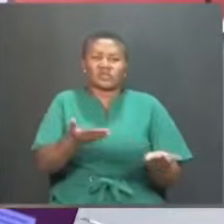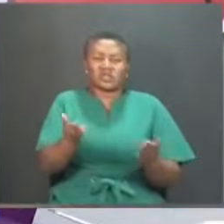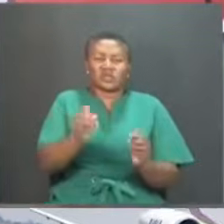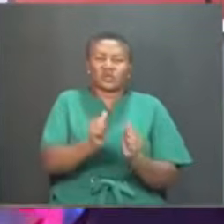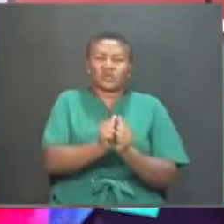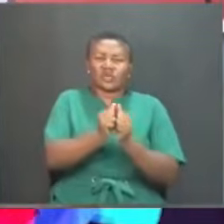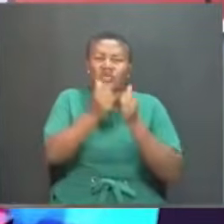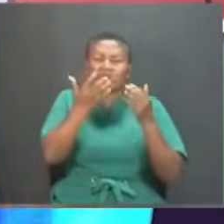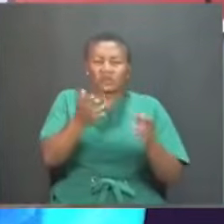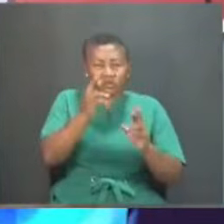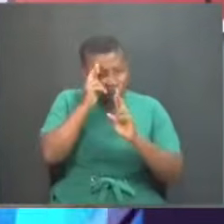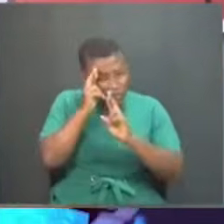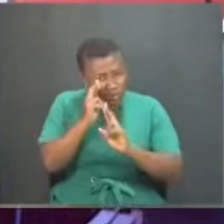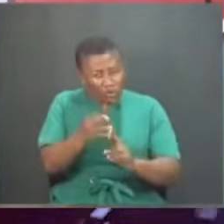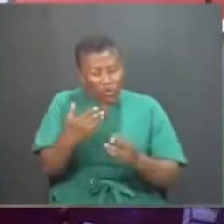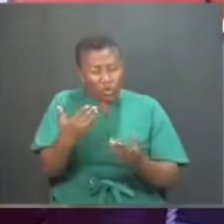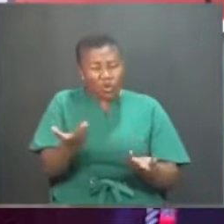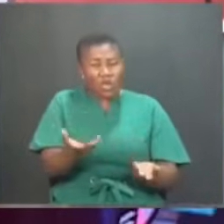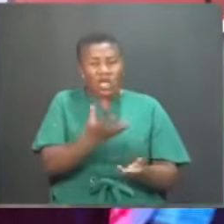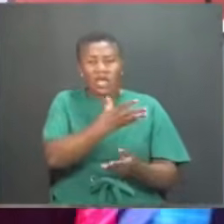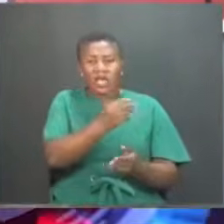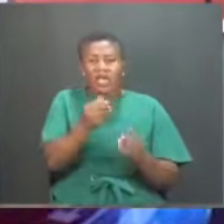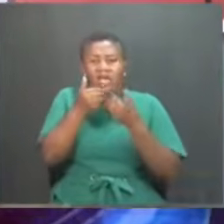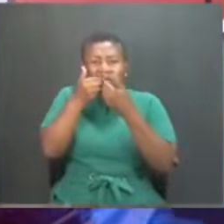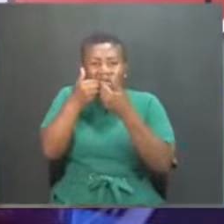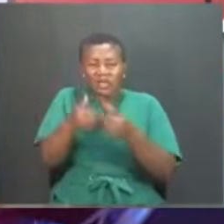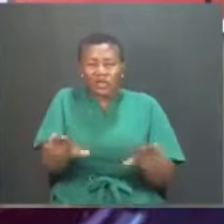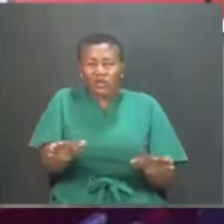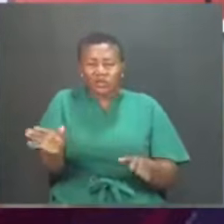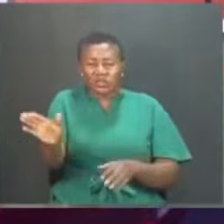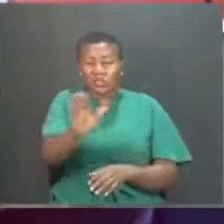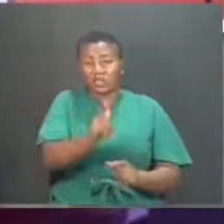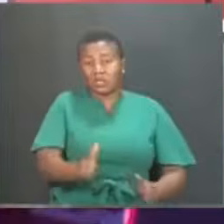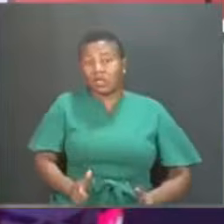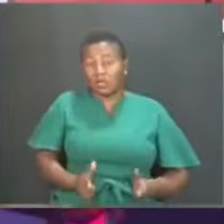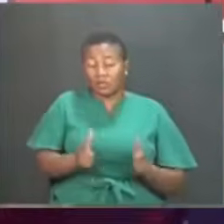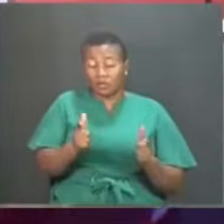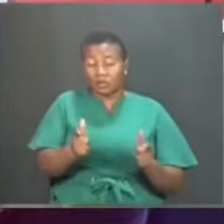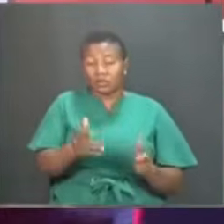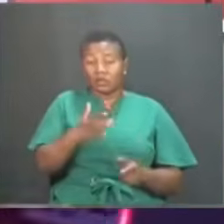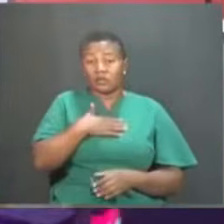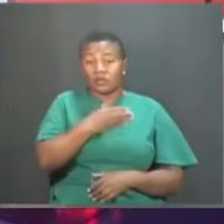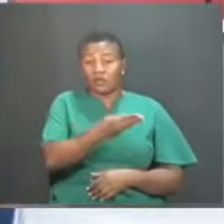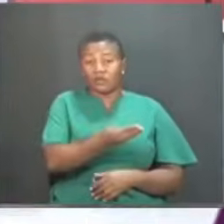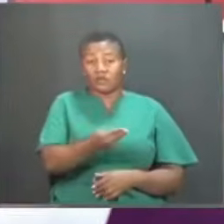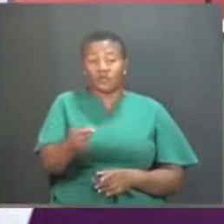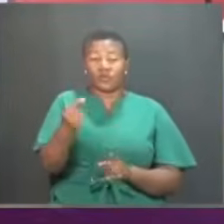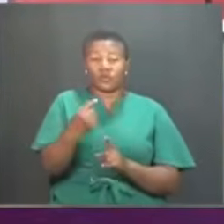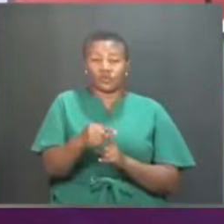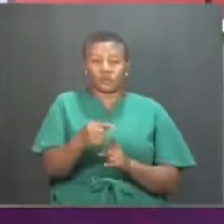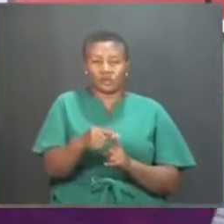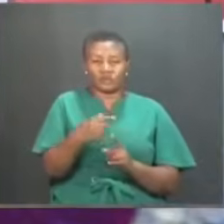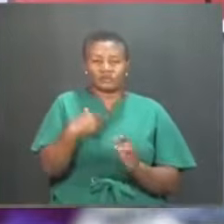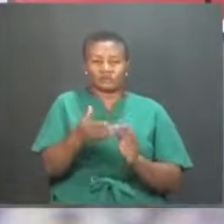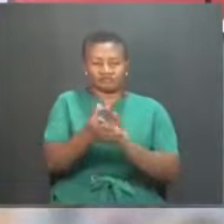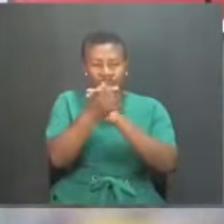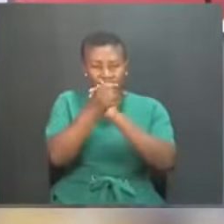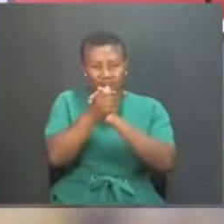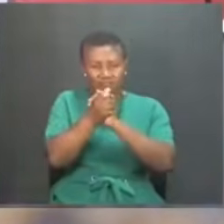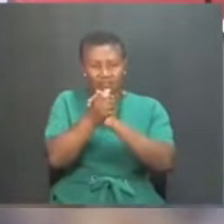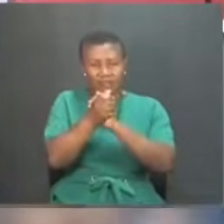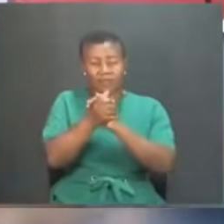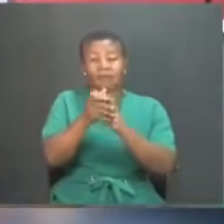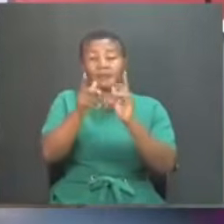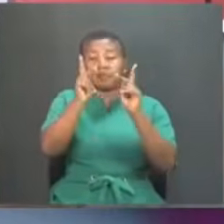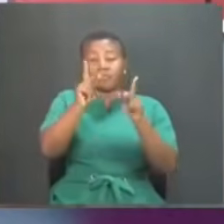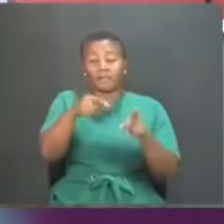lives or without ending these dreams and hopes that they have. Mr. Speaker, with these few words, I want to commend the maker of the statement